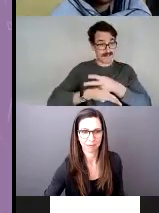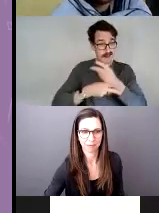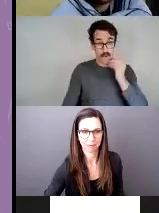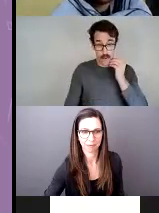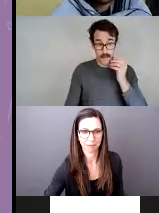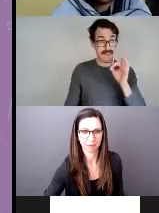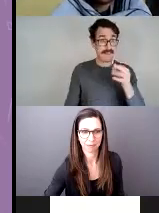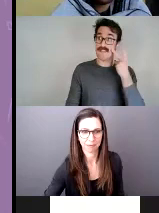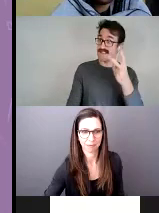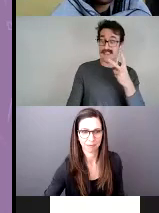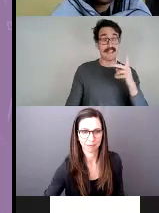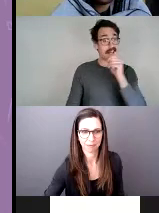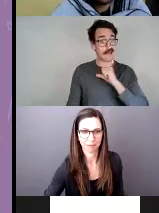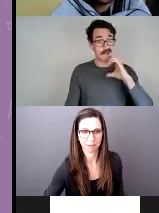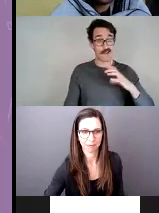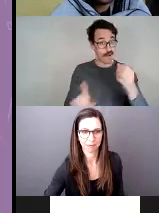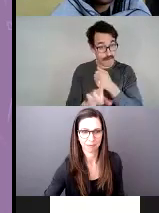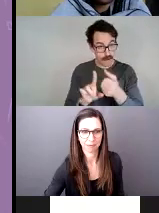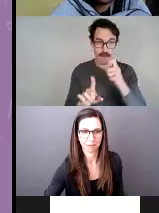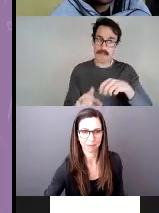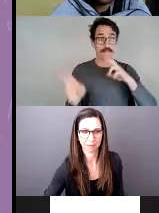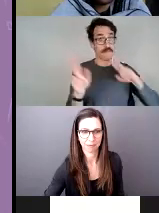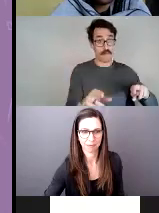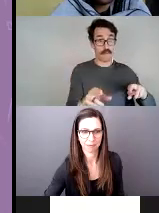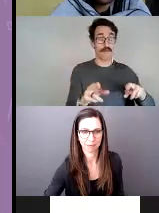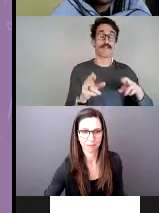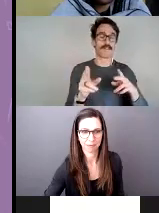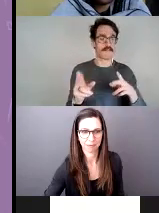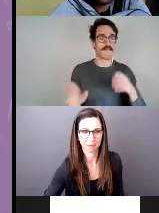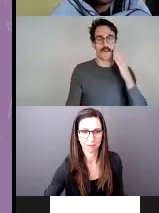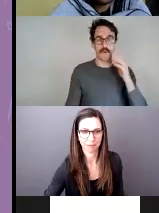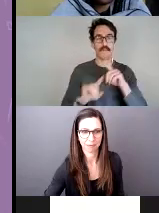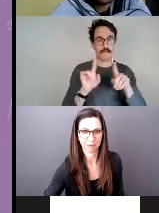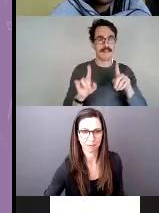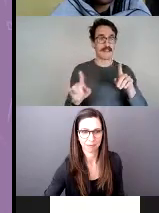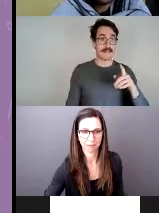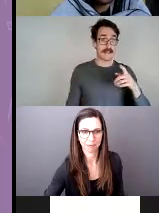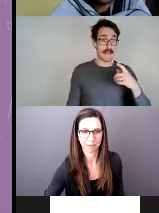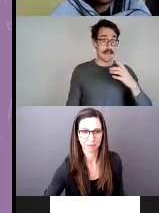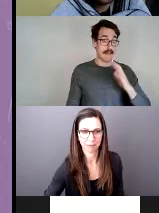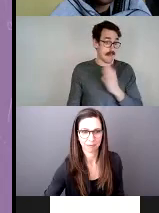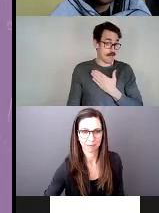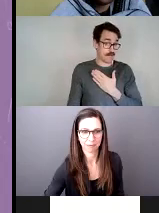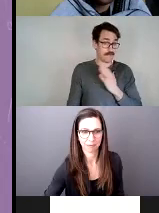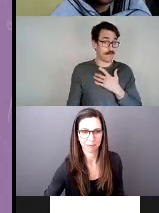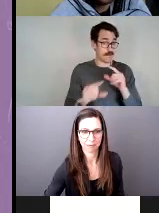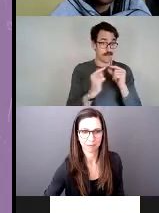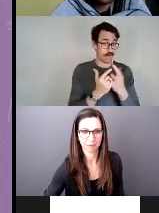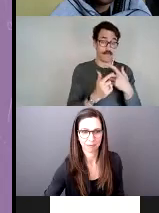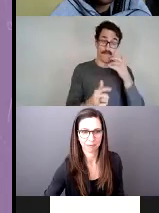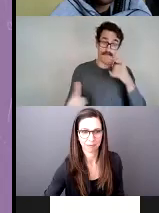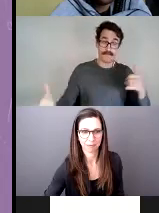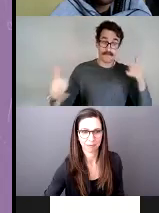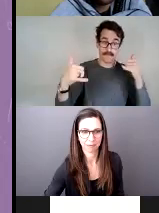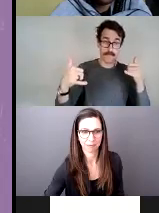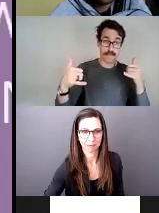elder abuse, they each have their own specific reporting line. So we are not taking any types